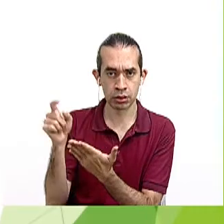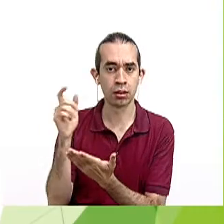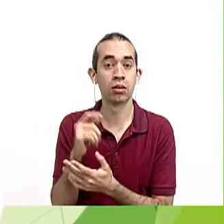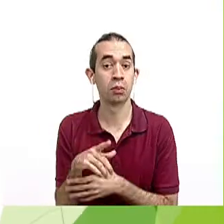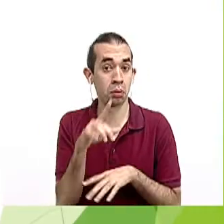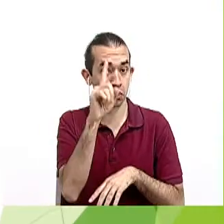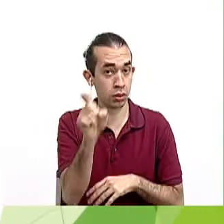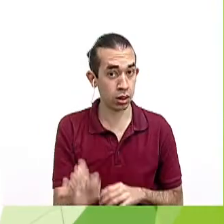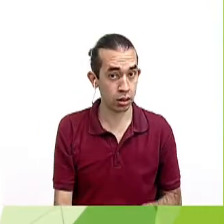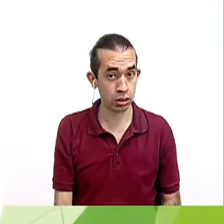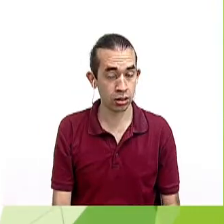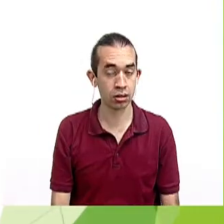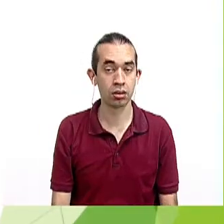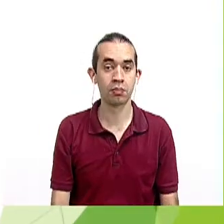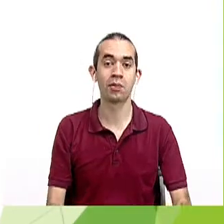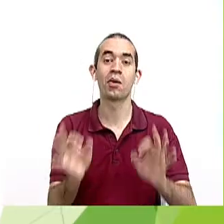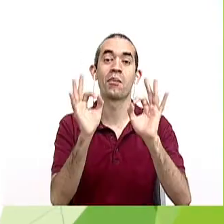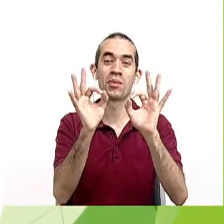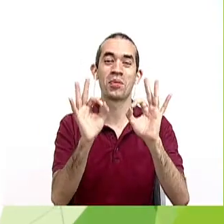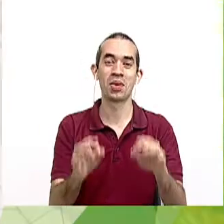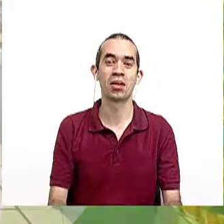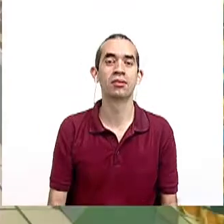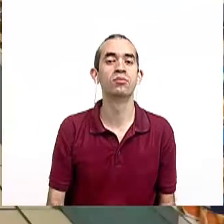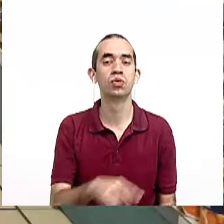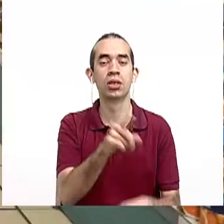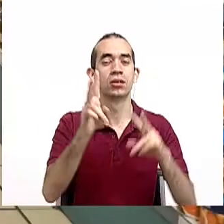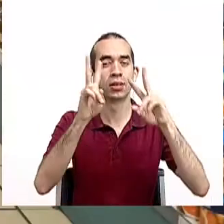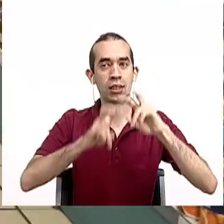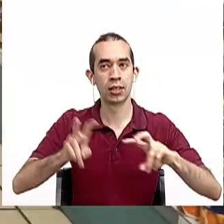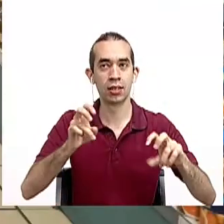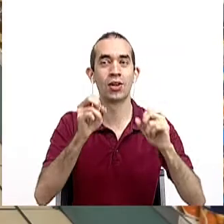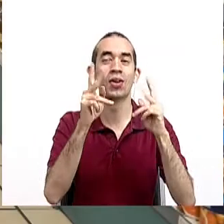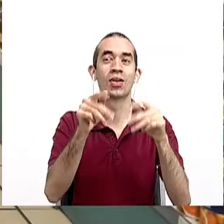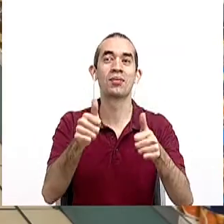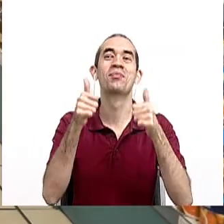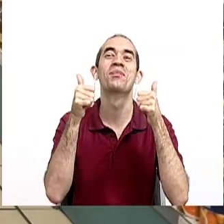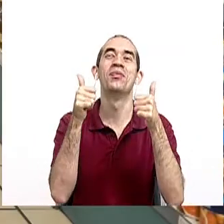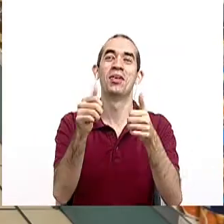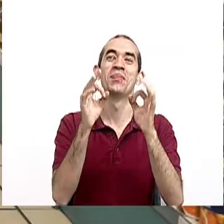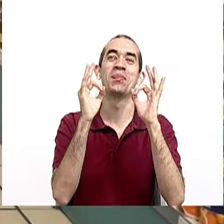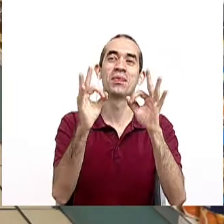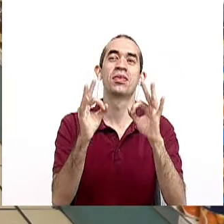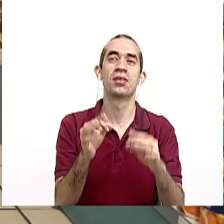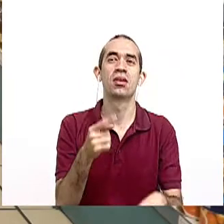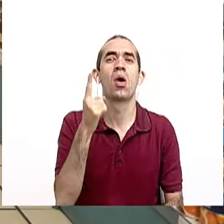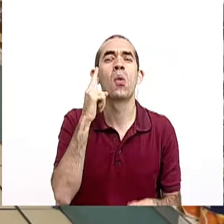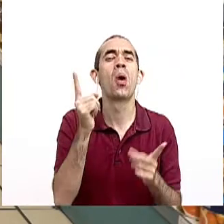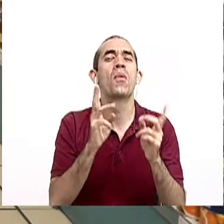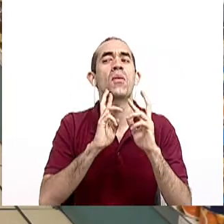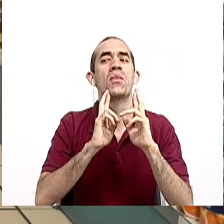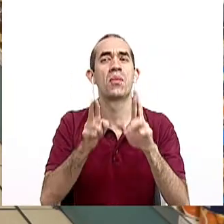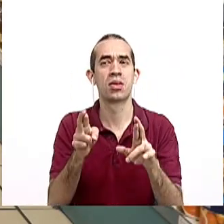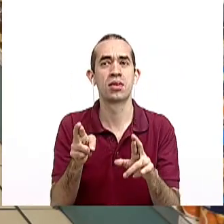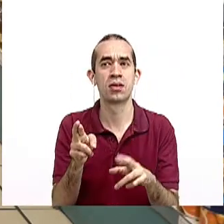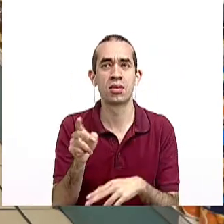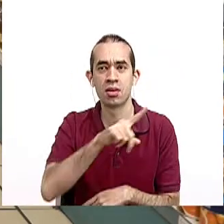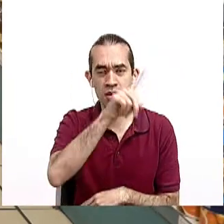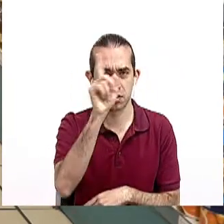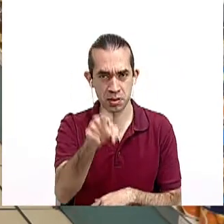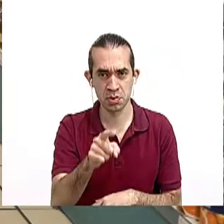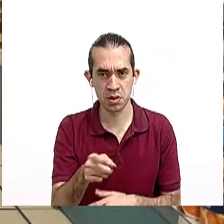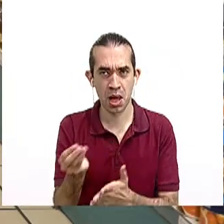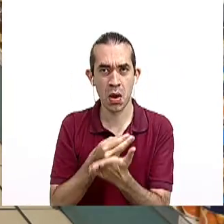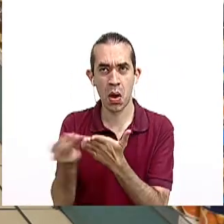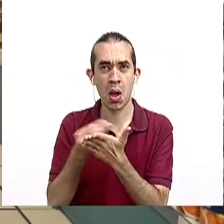Very good. Analyze that. Okay, very good. What about the answers? Does she take a